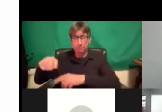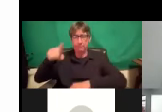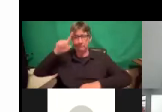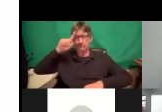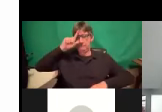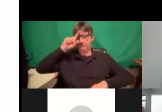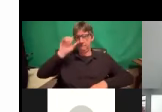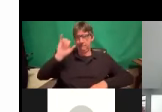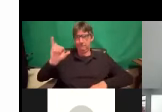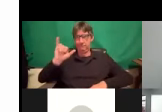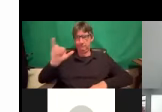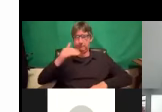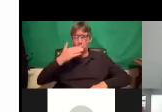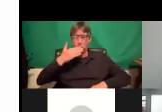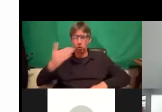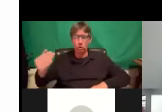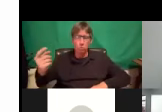Thank you, Kat.